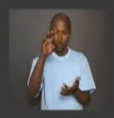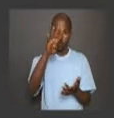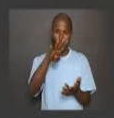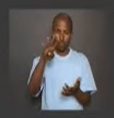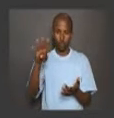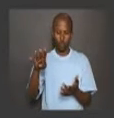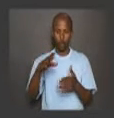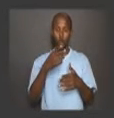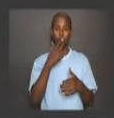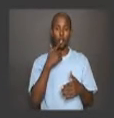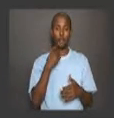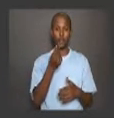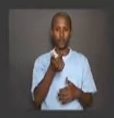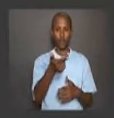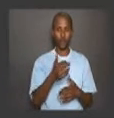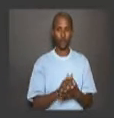144 bir.